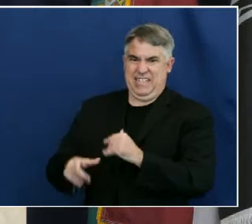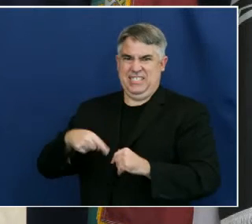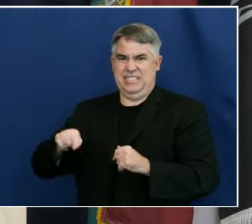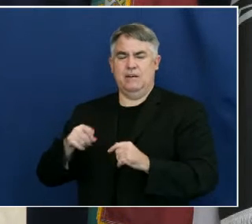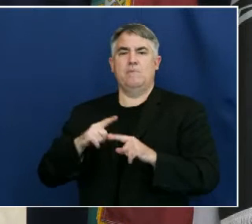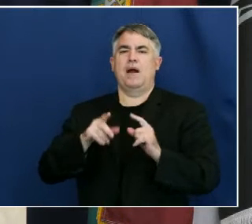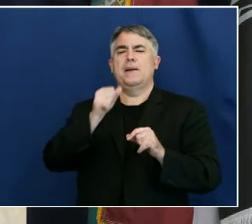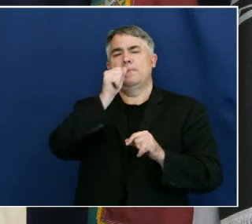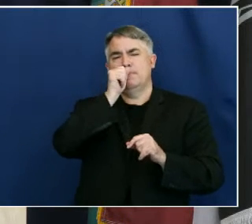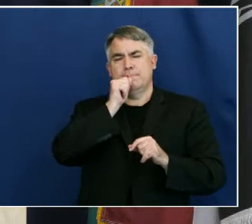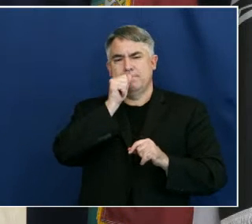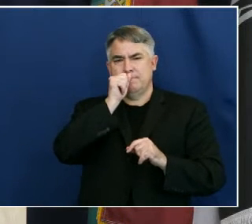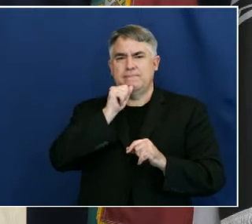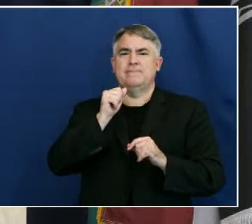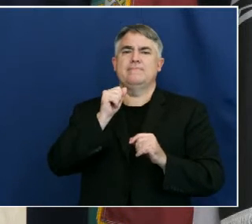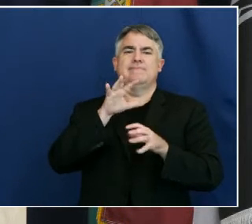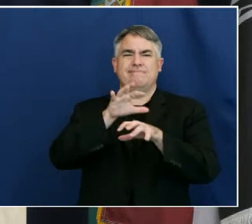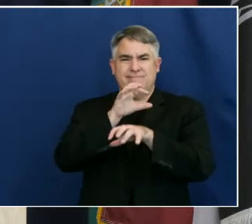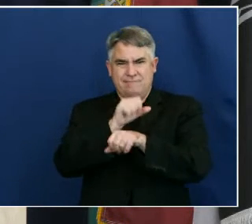patient.